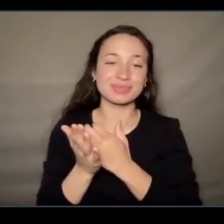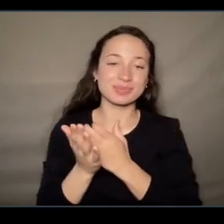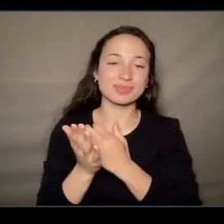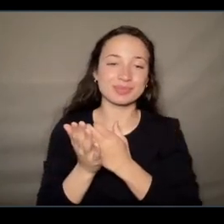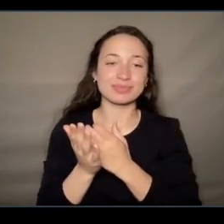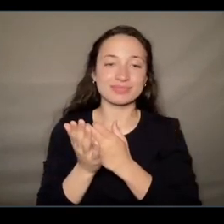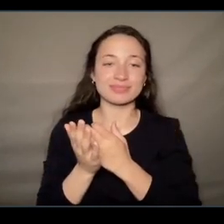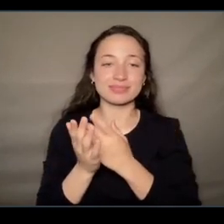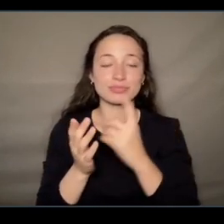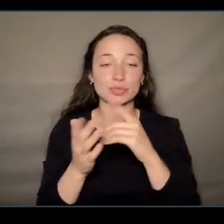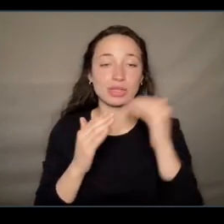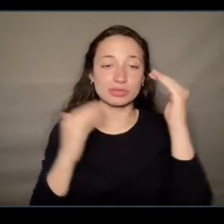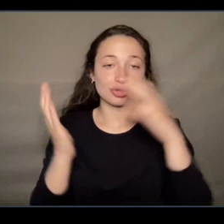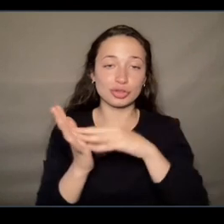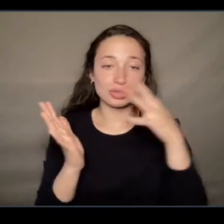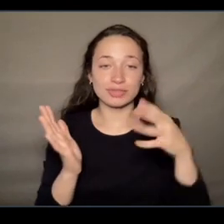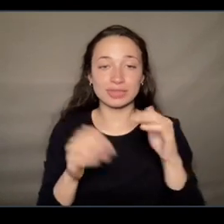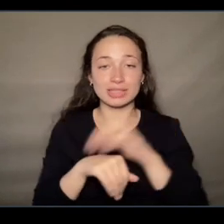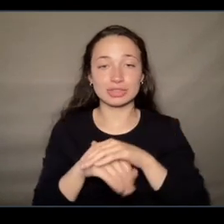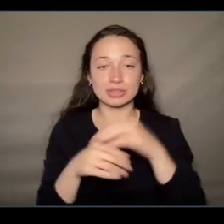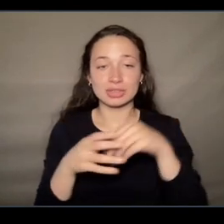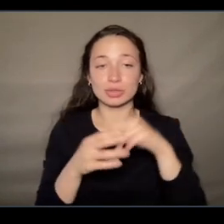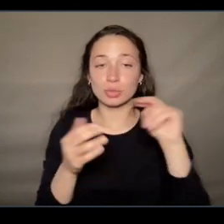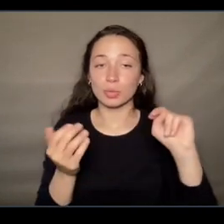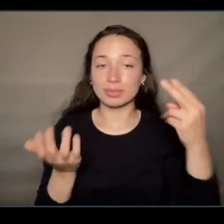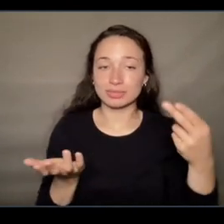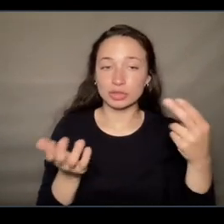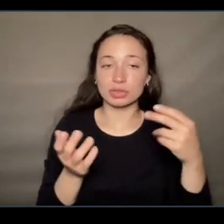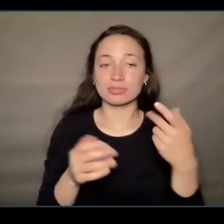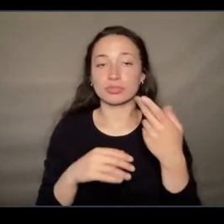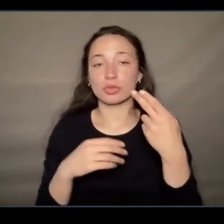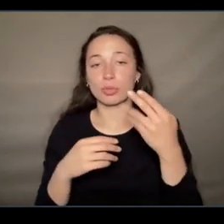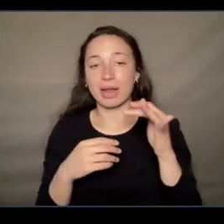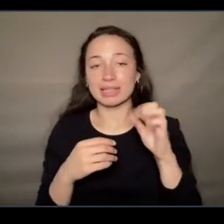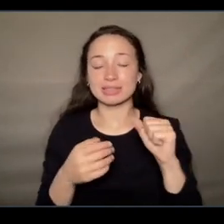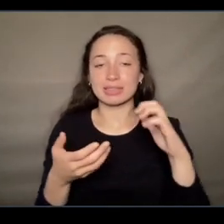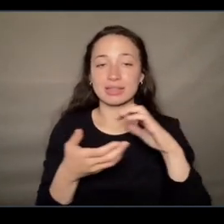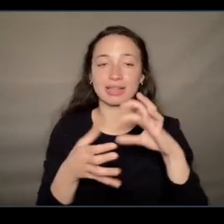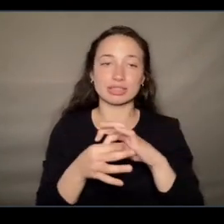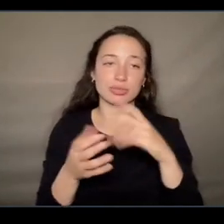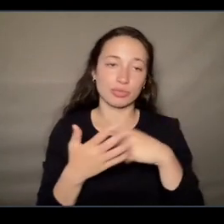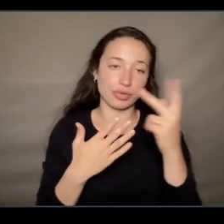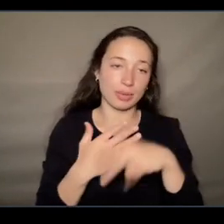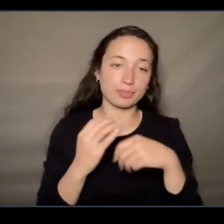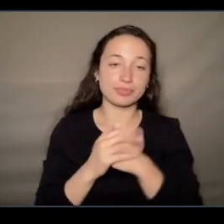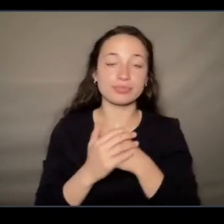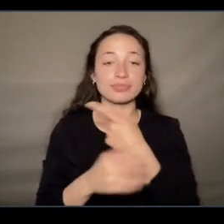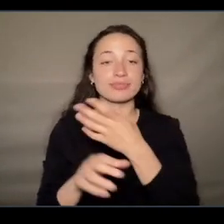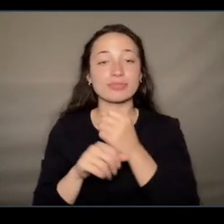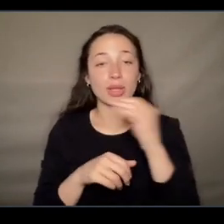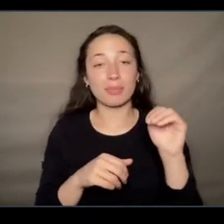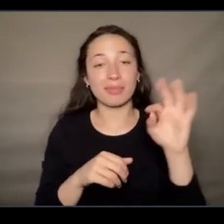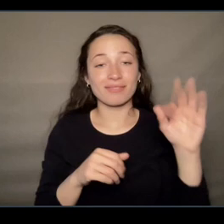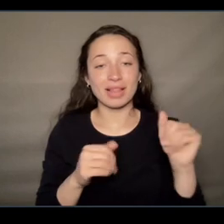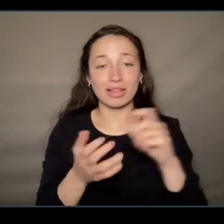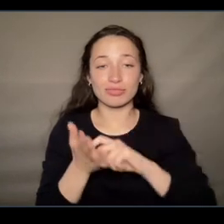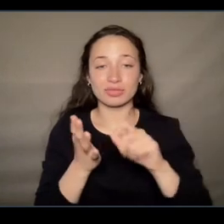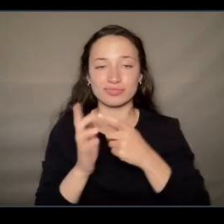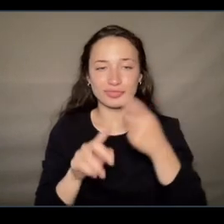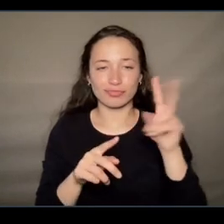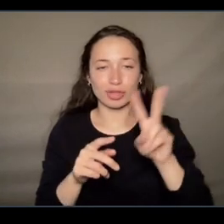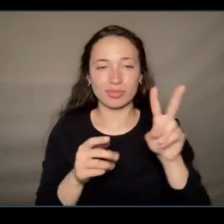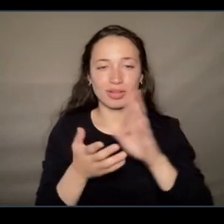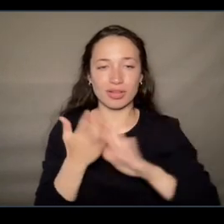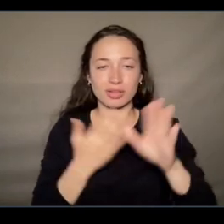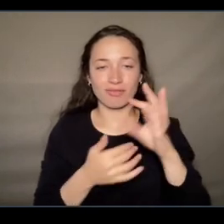renewal courses and to adult learners of English in New Hampshire Humanities Connection Program. Patrice received her MFA in